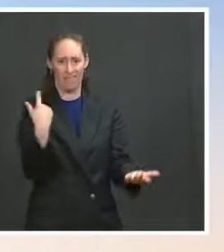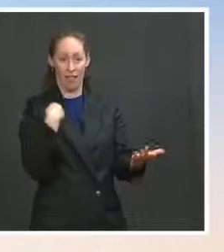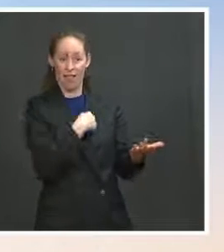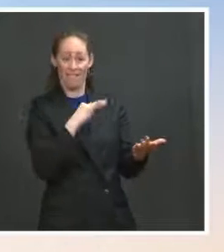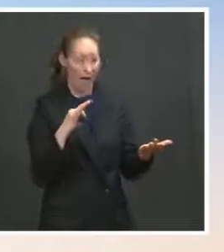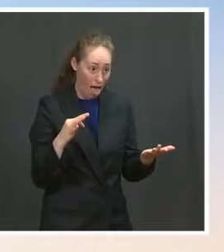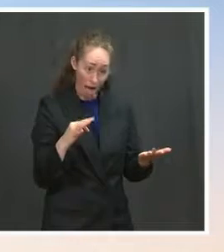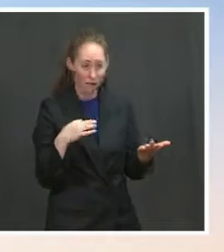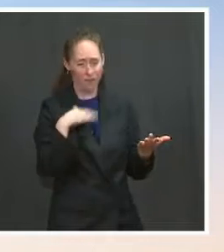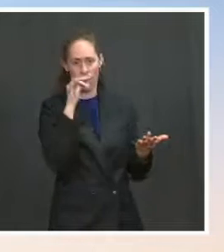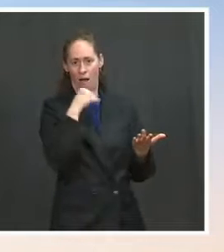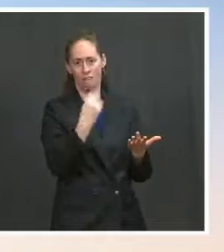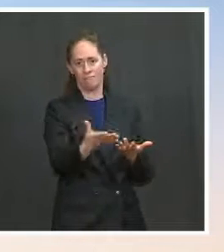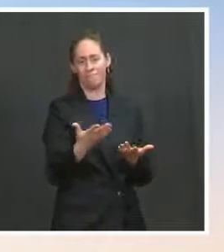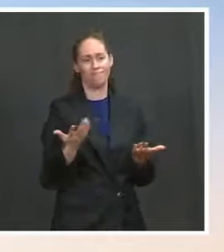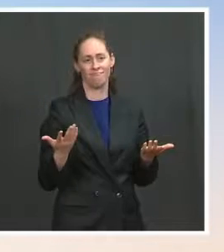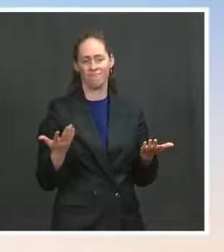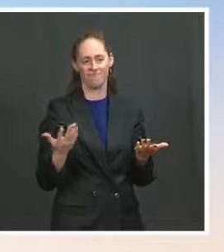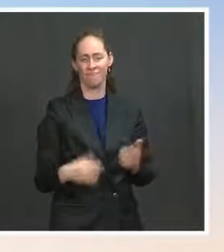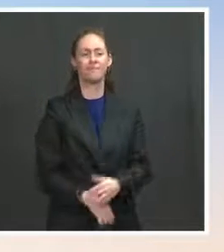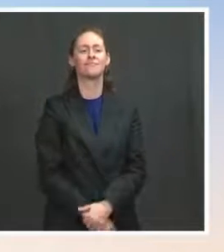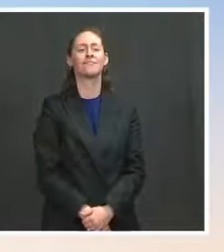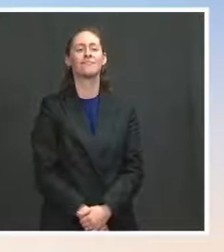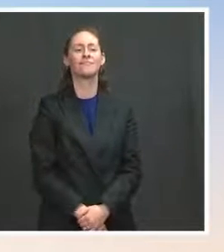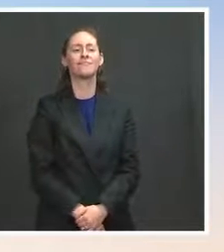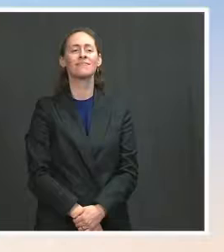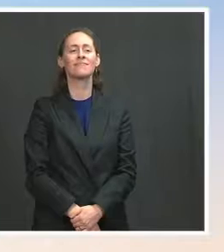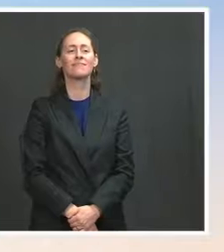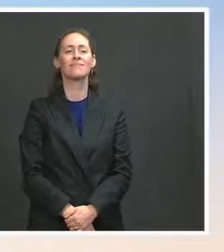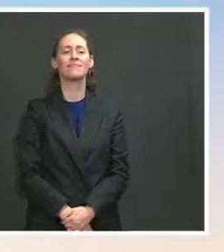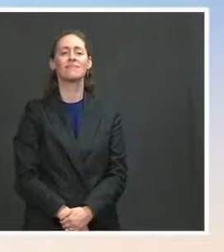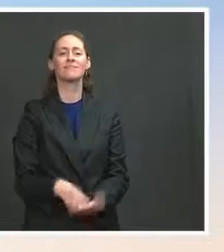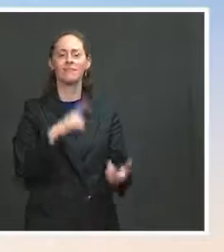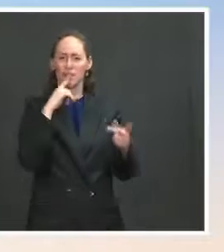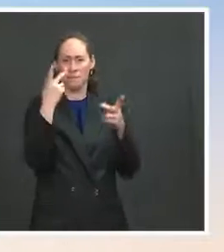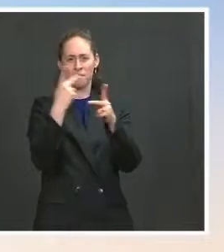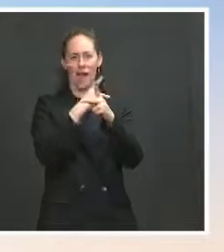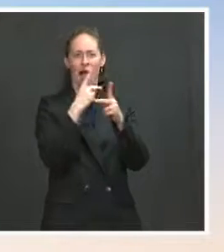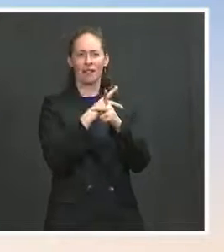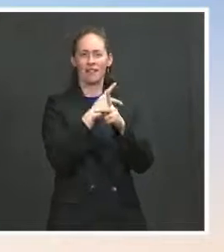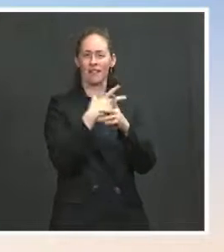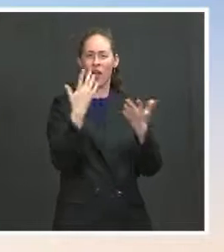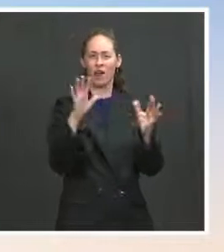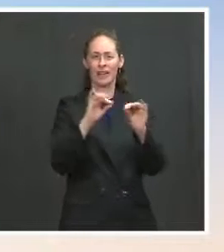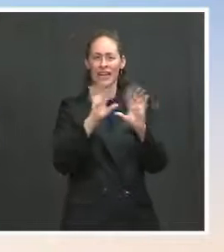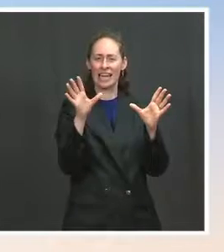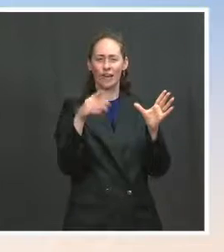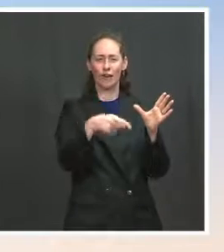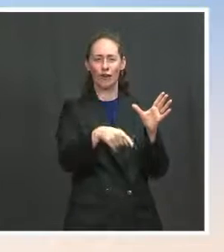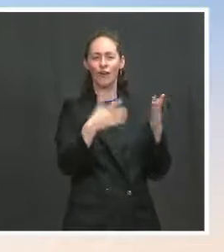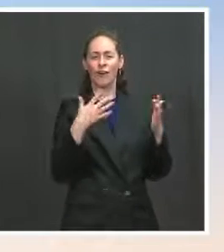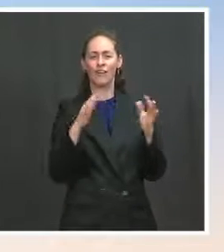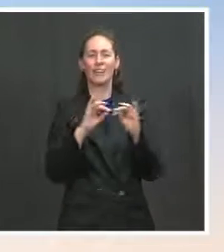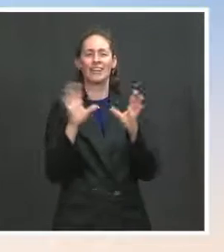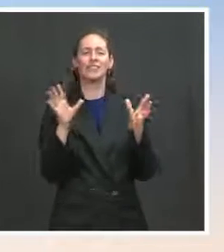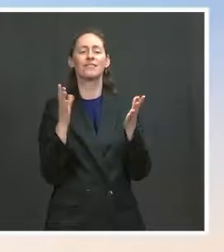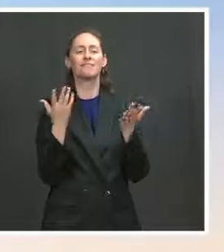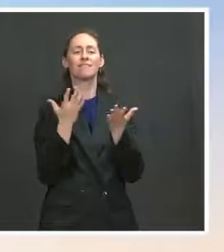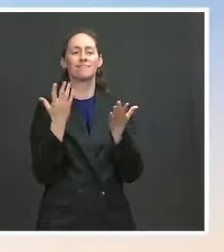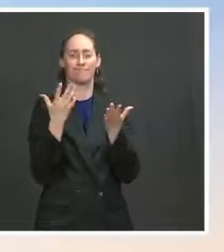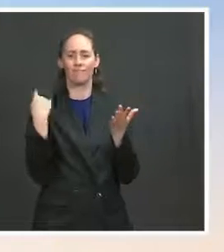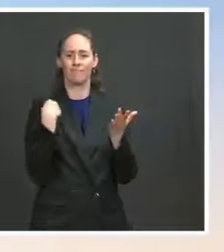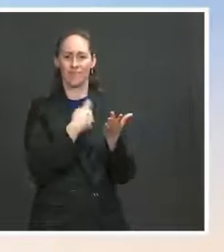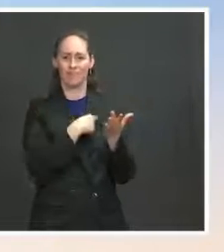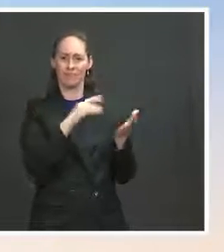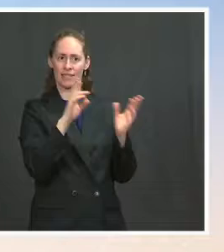math there's a math problem here somewhere, in that the president's come down in his proposal and as